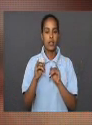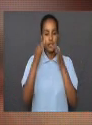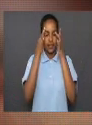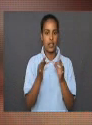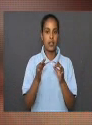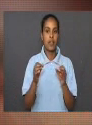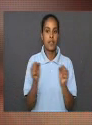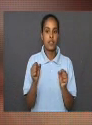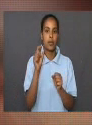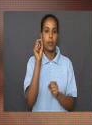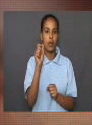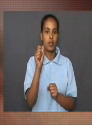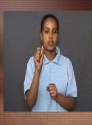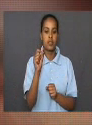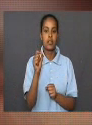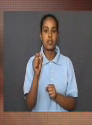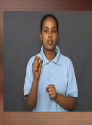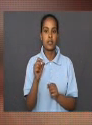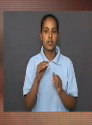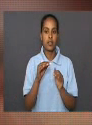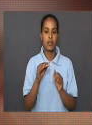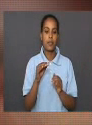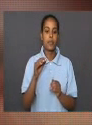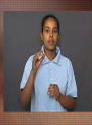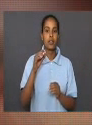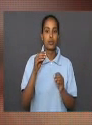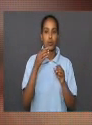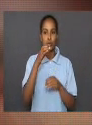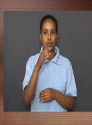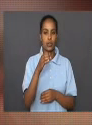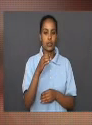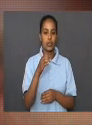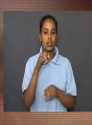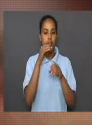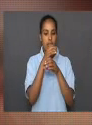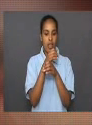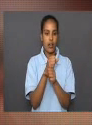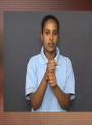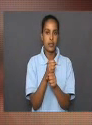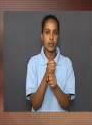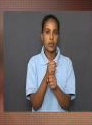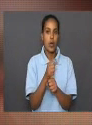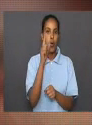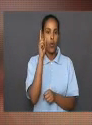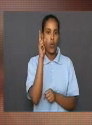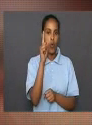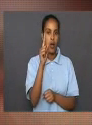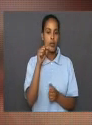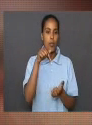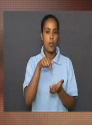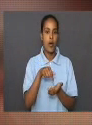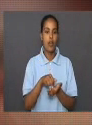the freezing point depression of a solution that contains